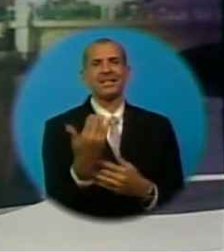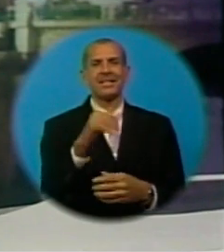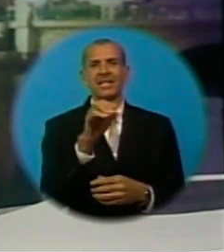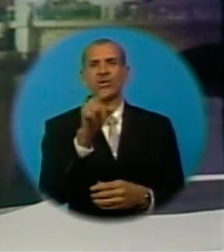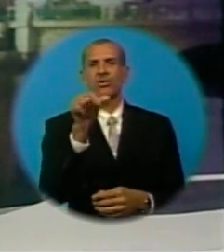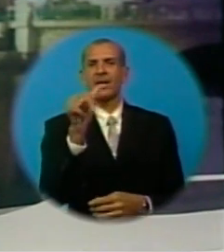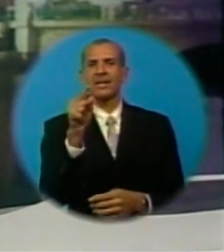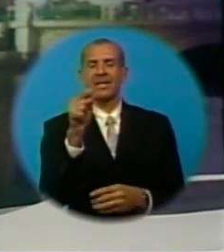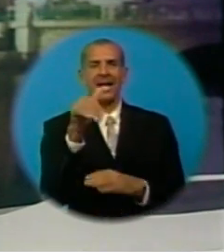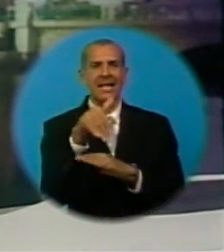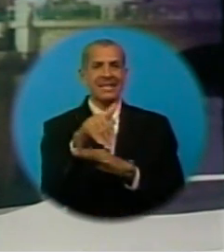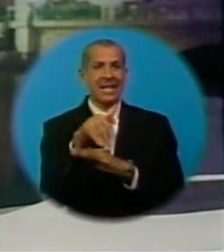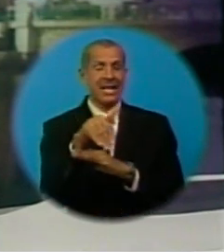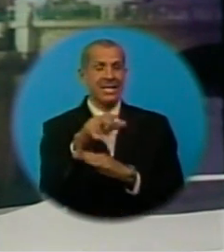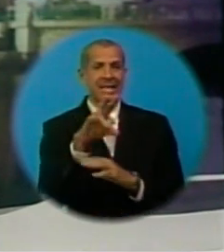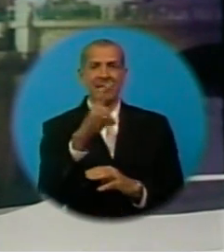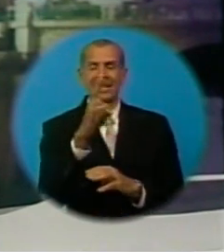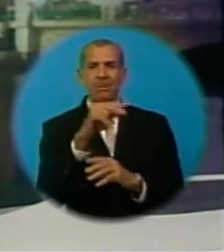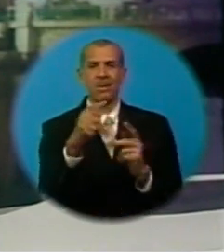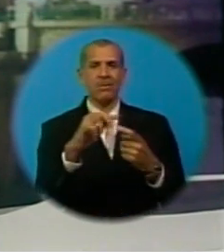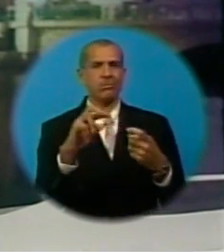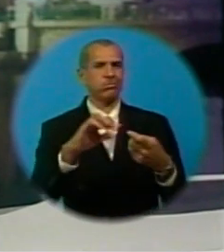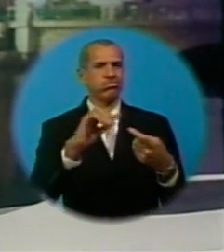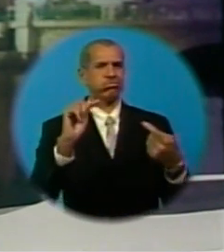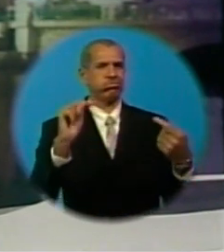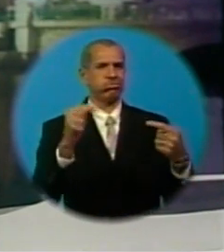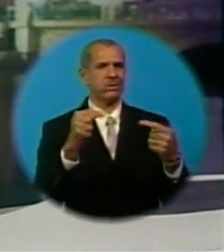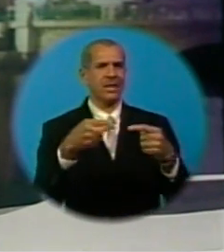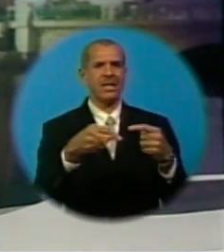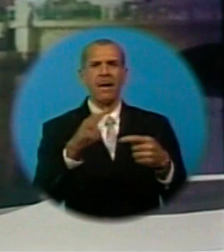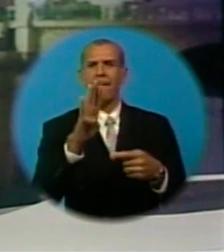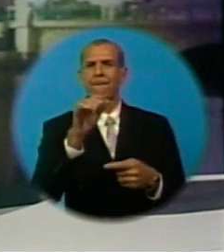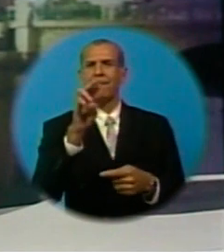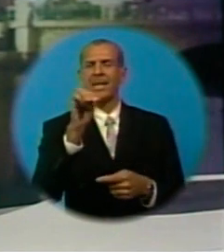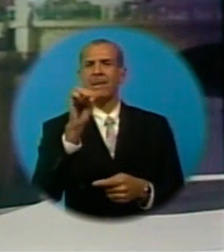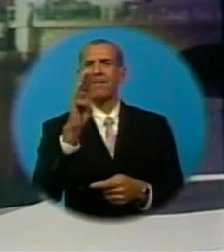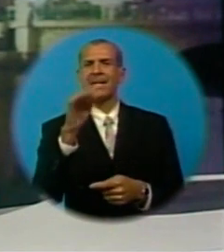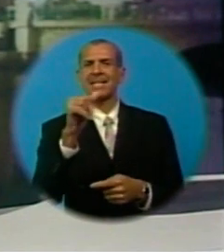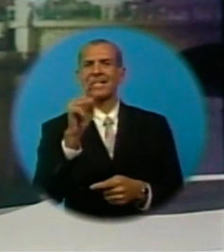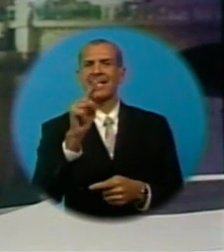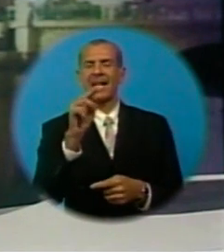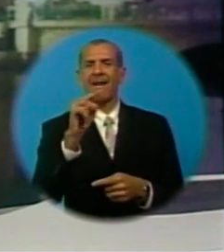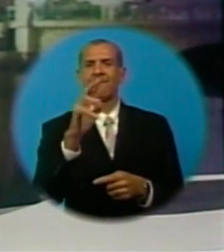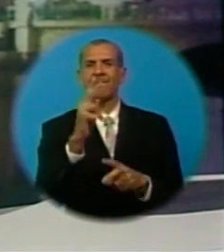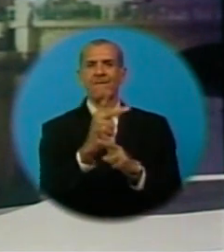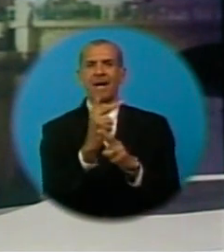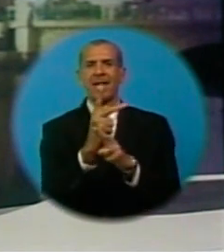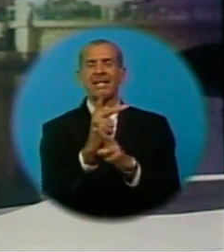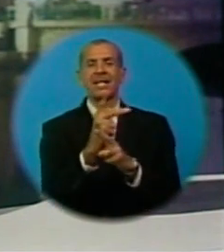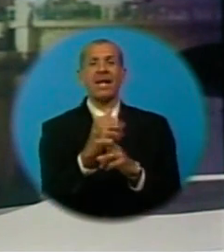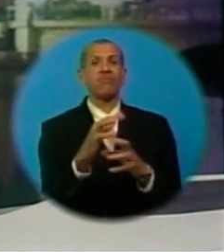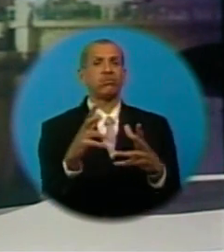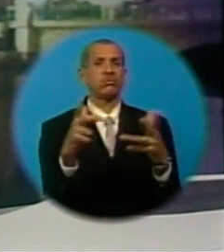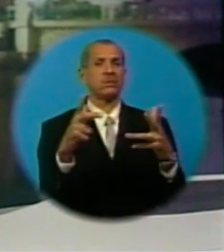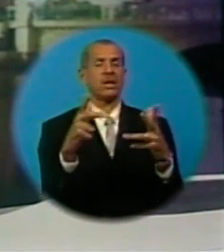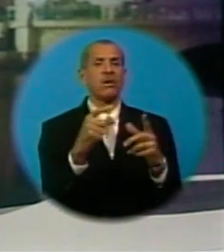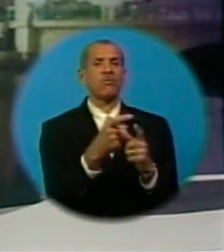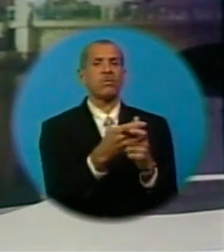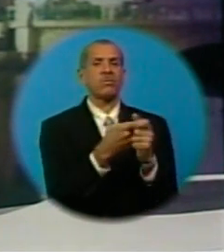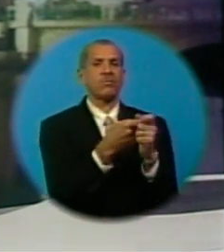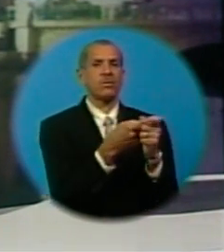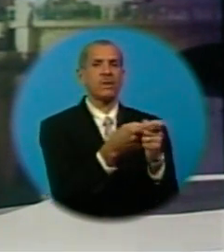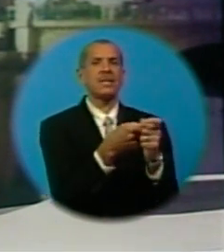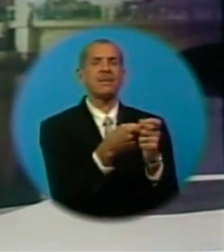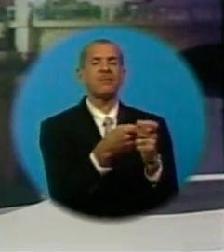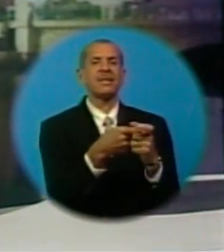18 people were in all injured in the collision between a minibus and a ZM van, triggering a mass casualty response from the